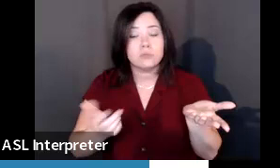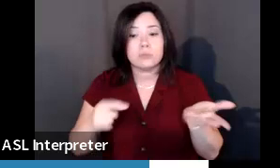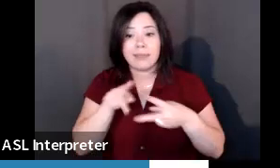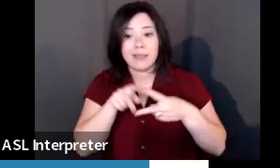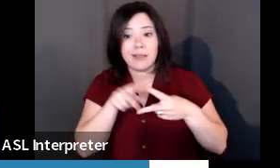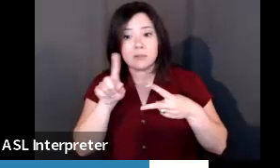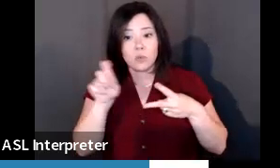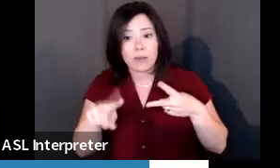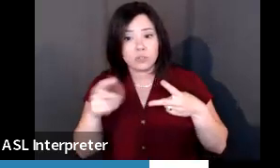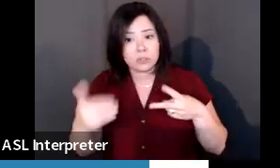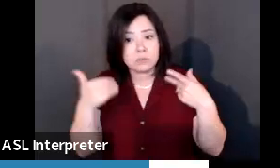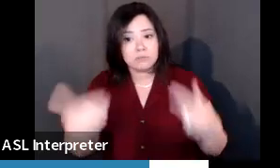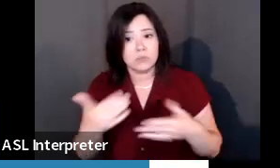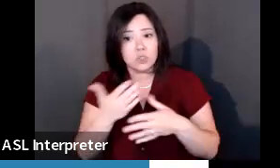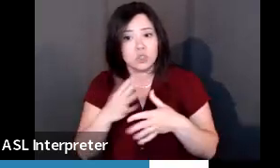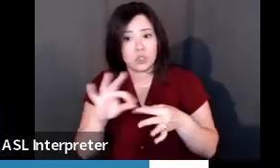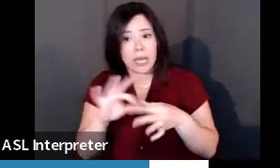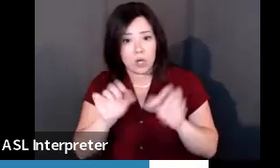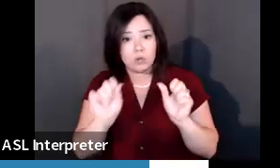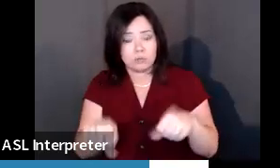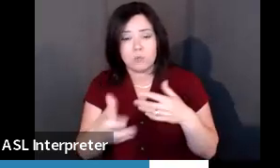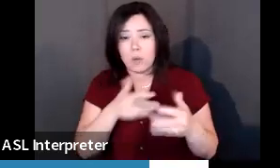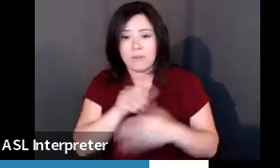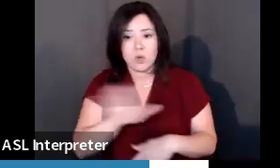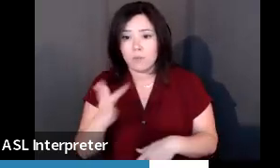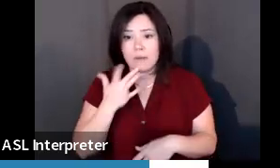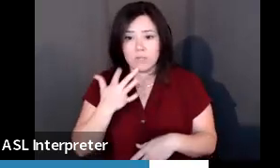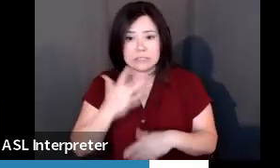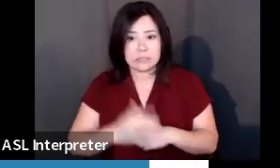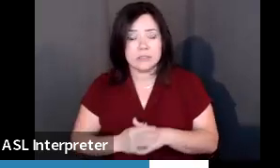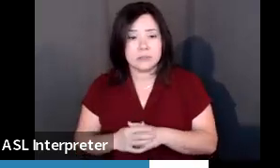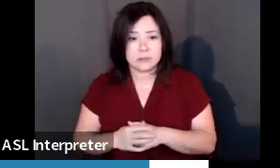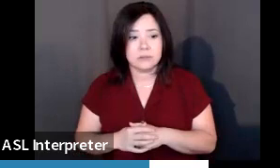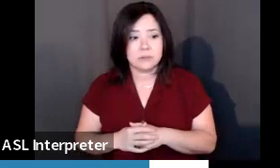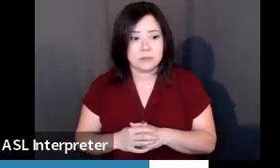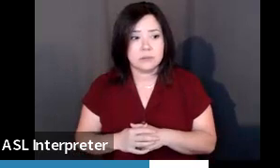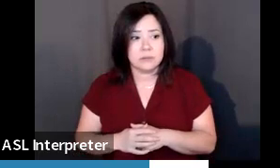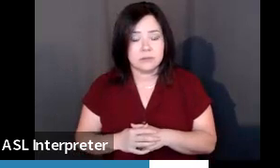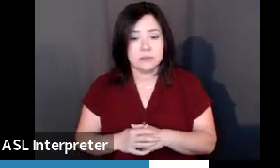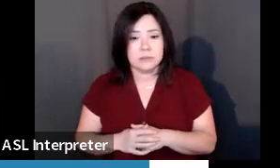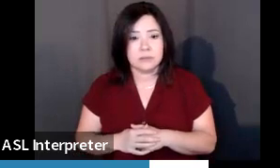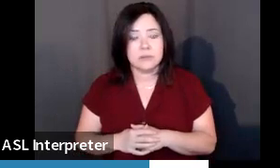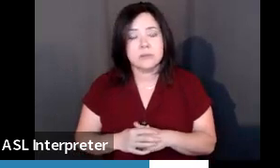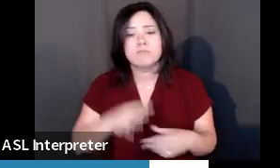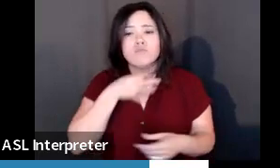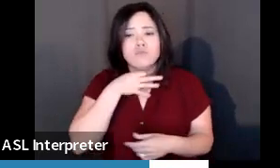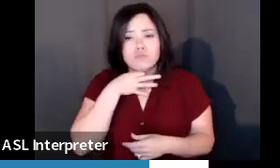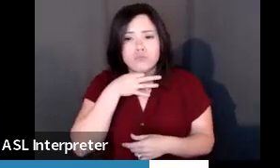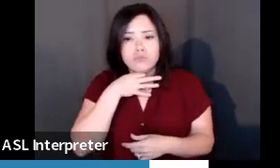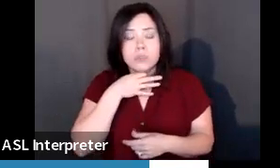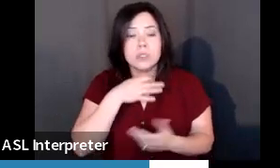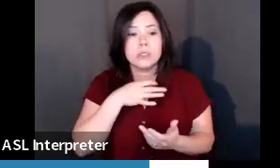to ask, feel free to share those however you feel comfortable. I want to know what folks think of when